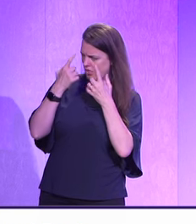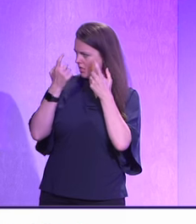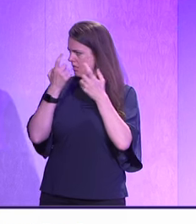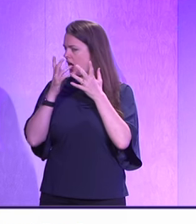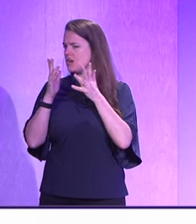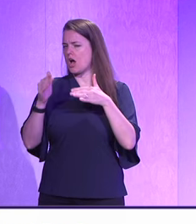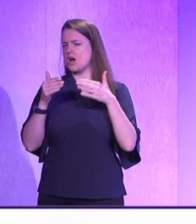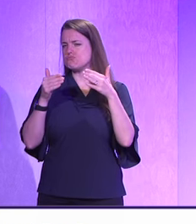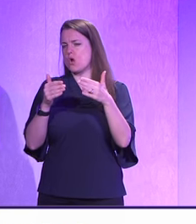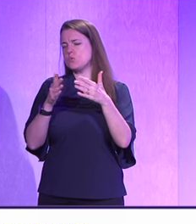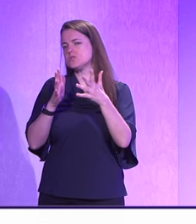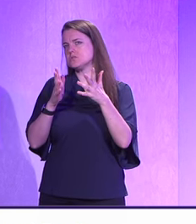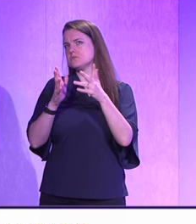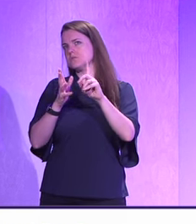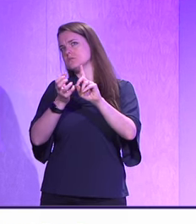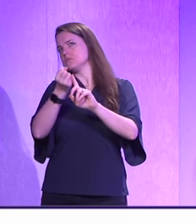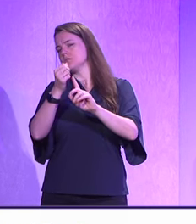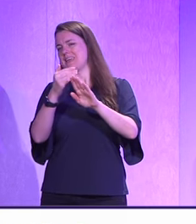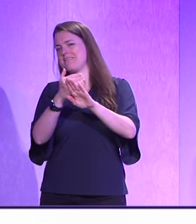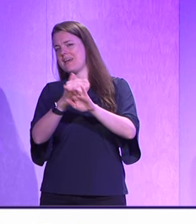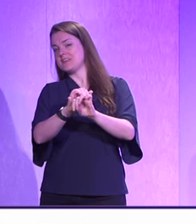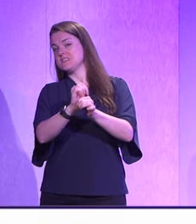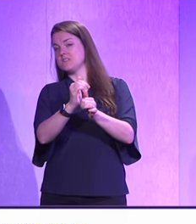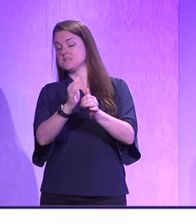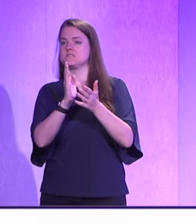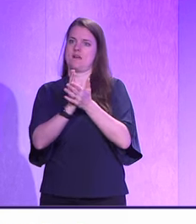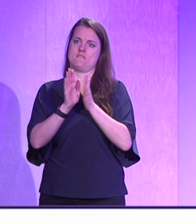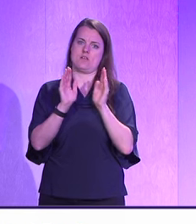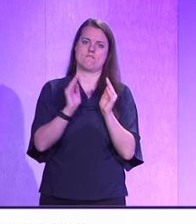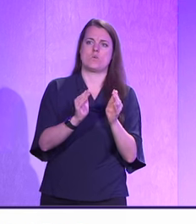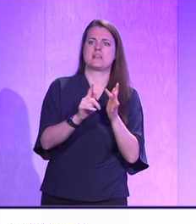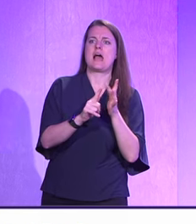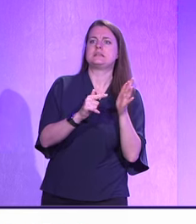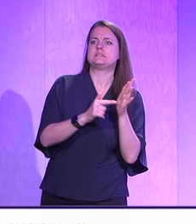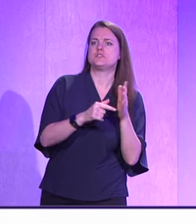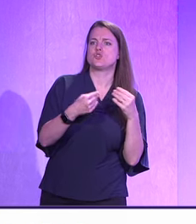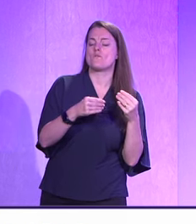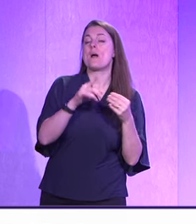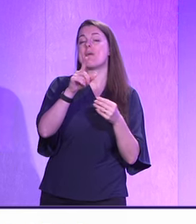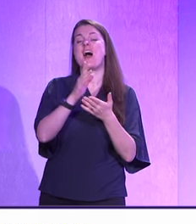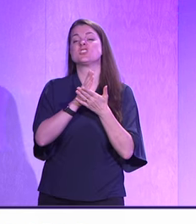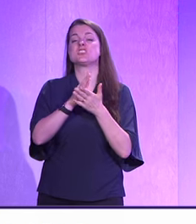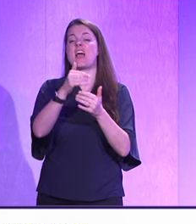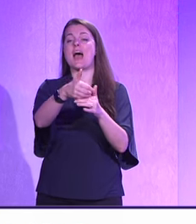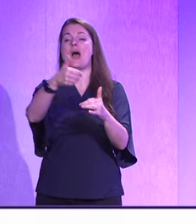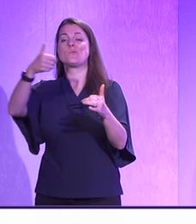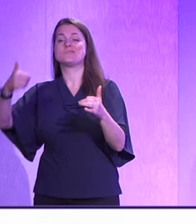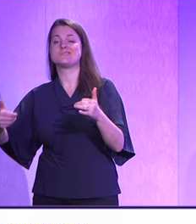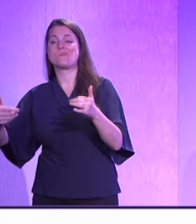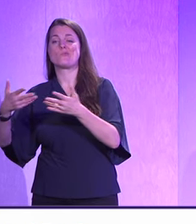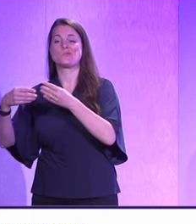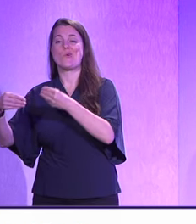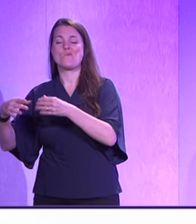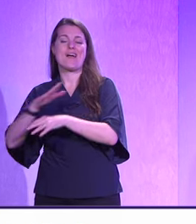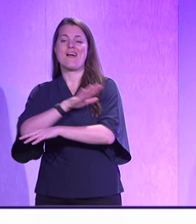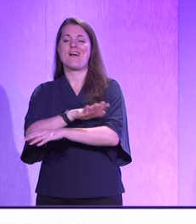approach effectiveness, certainly inside IT, delivery of software and things, but actually increasingly outside of the IT space as well, in